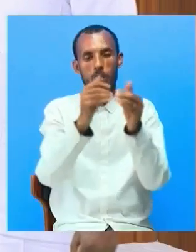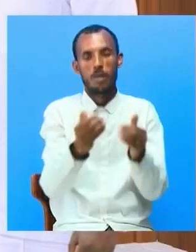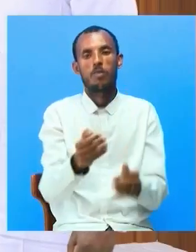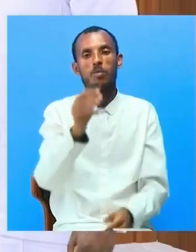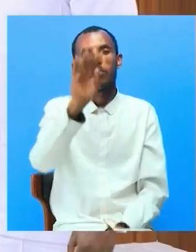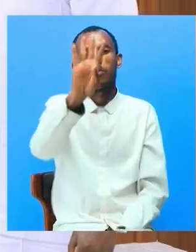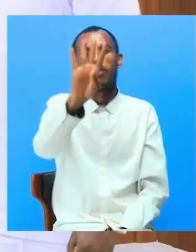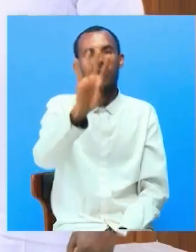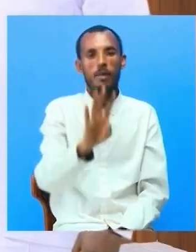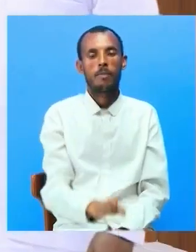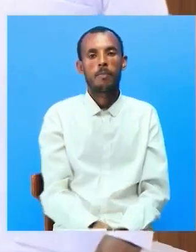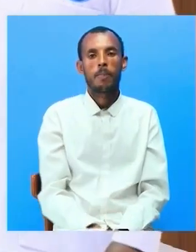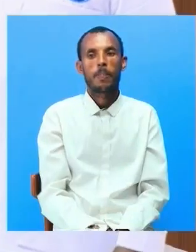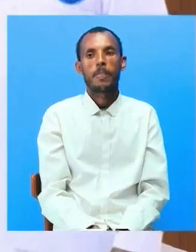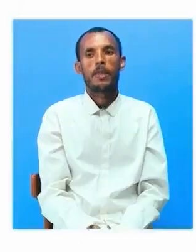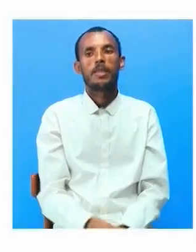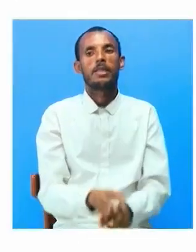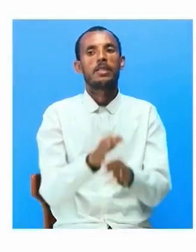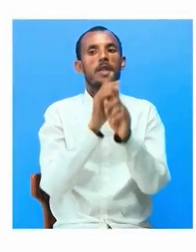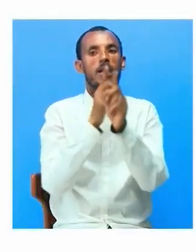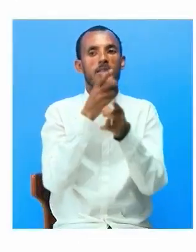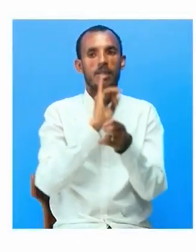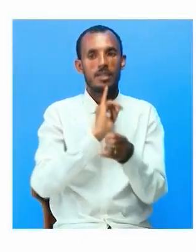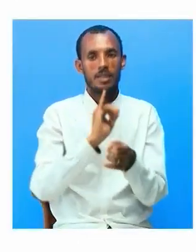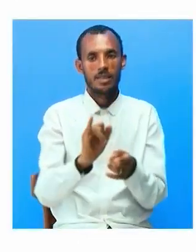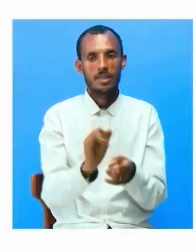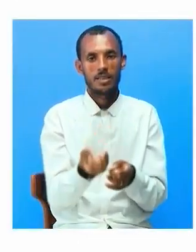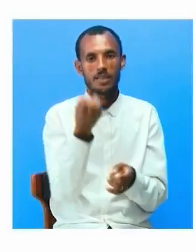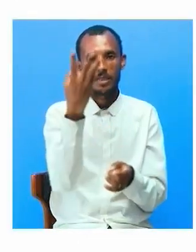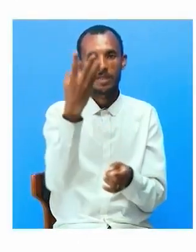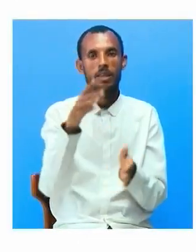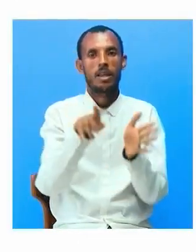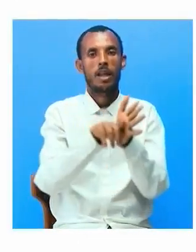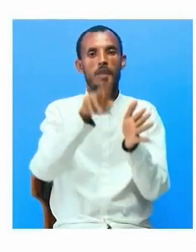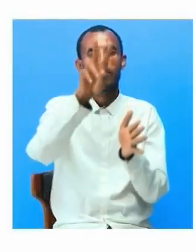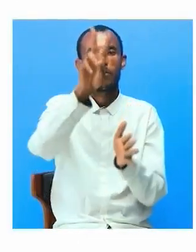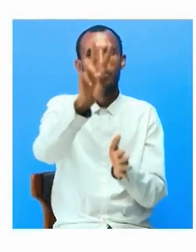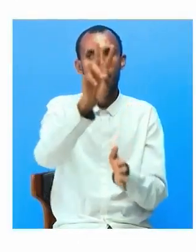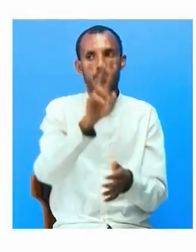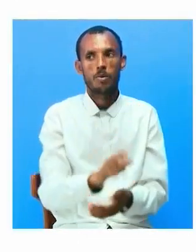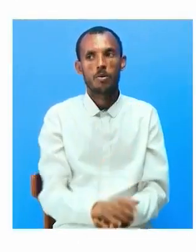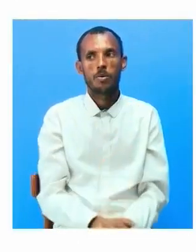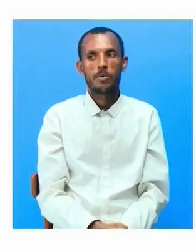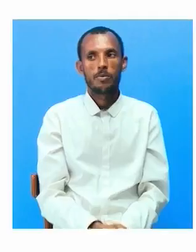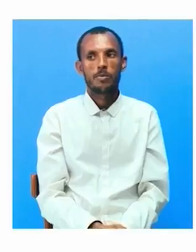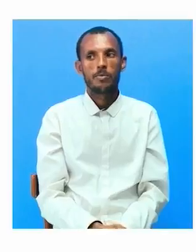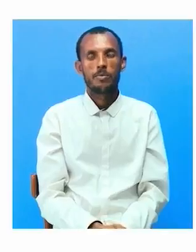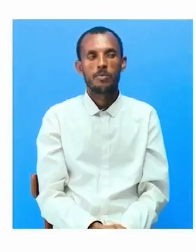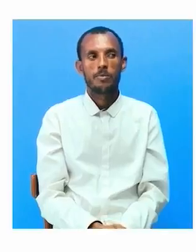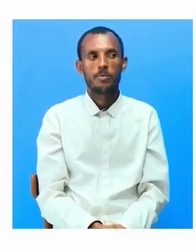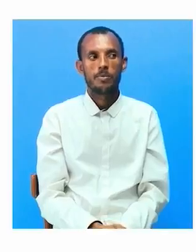positive 4. Therefore, the correct answer for this question will be this, negative 2.